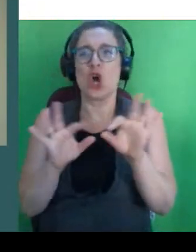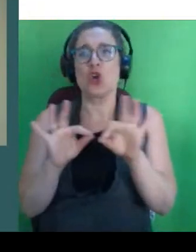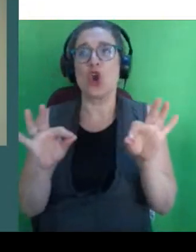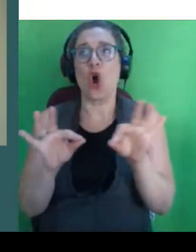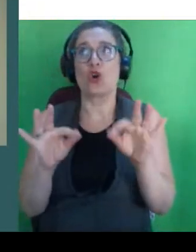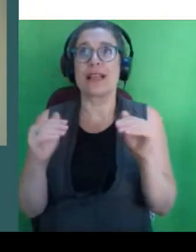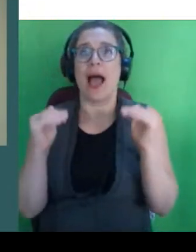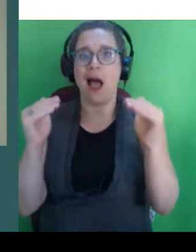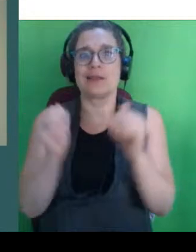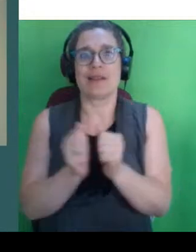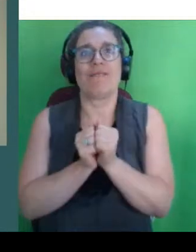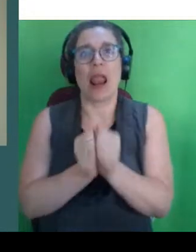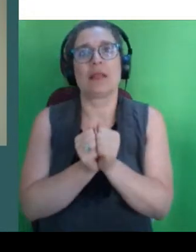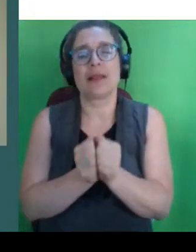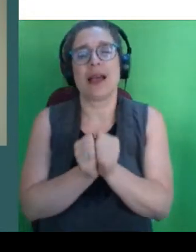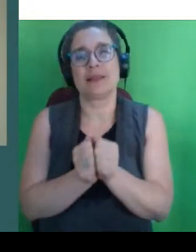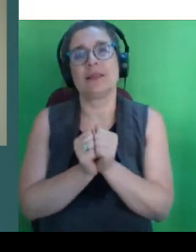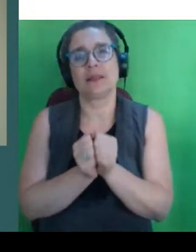with the